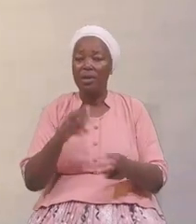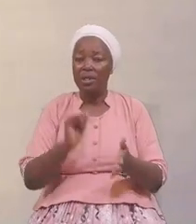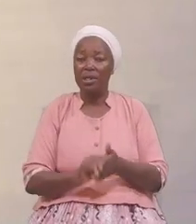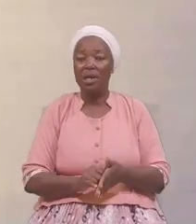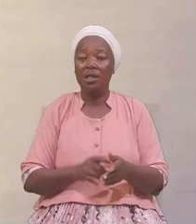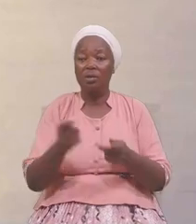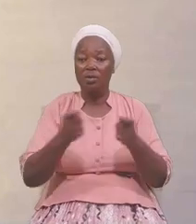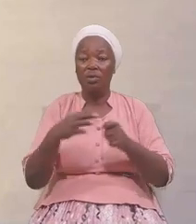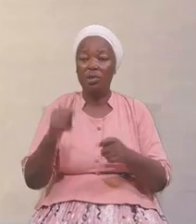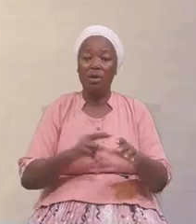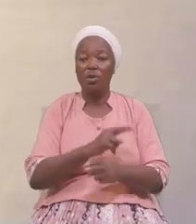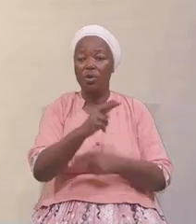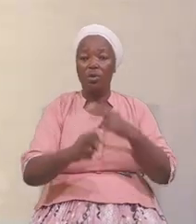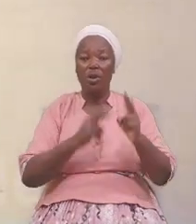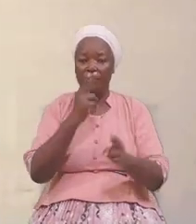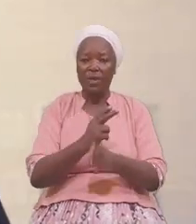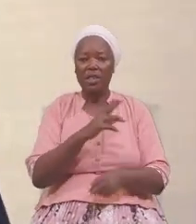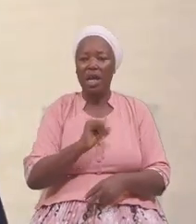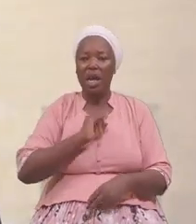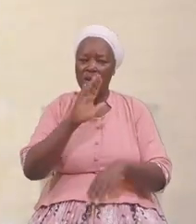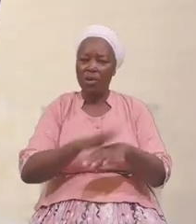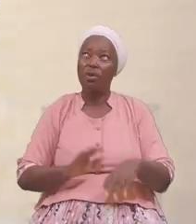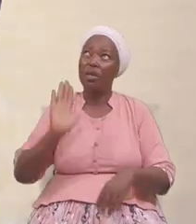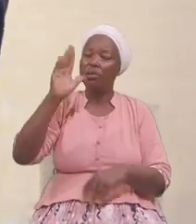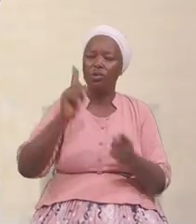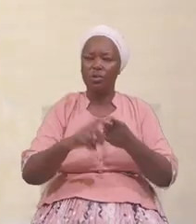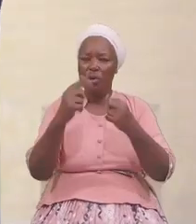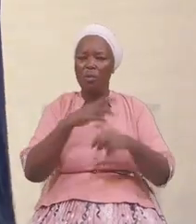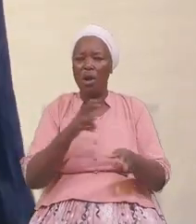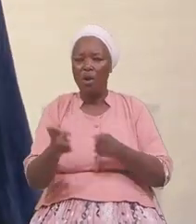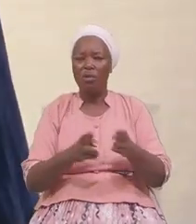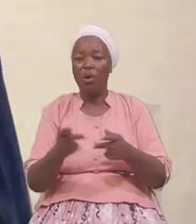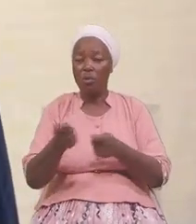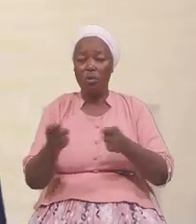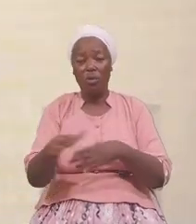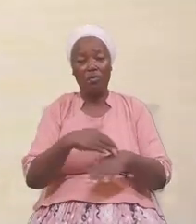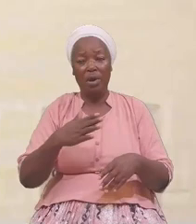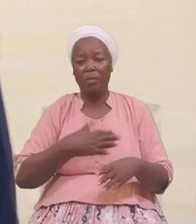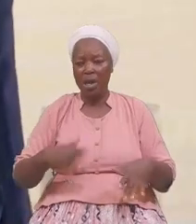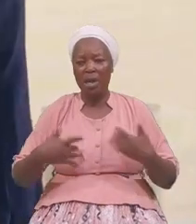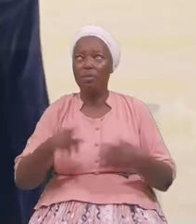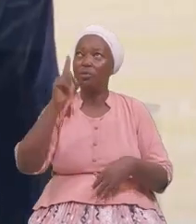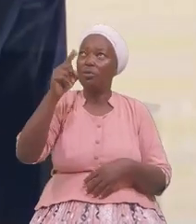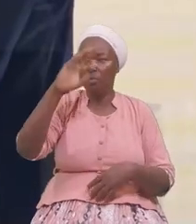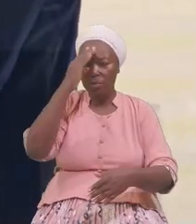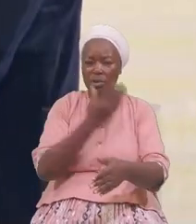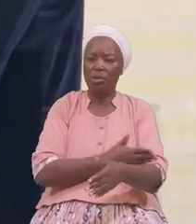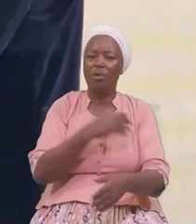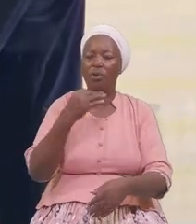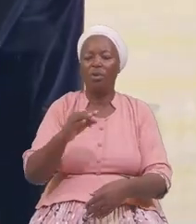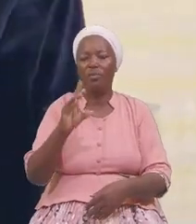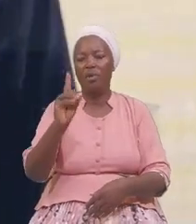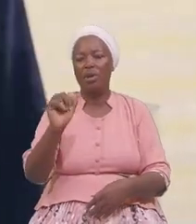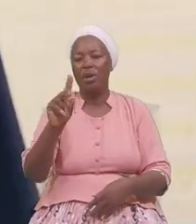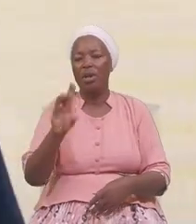the universe, I call him to come and rule over my life. Thou son of